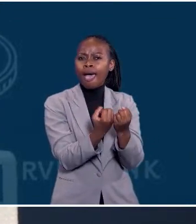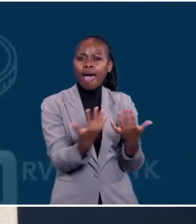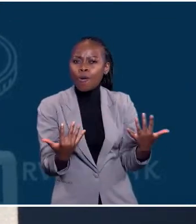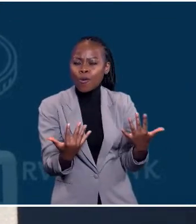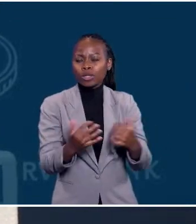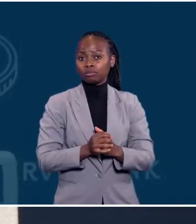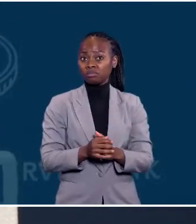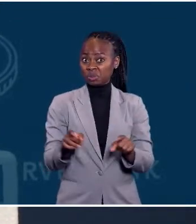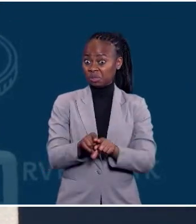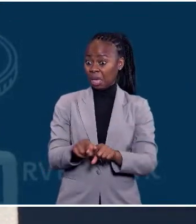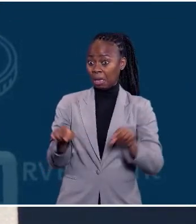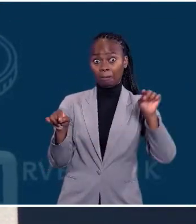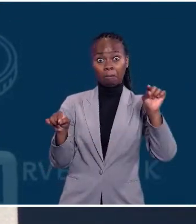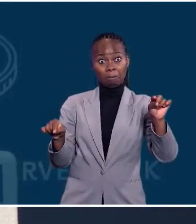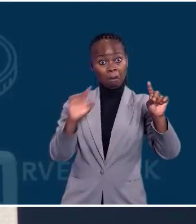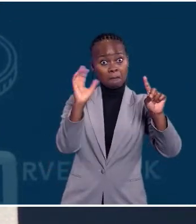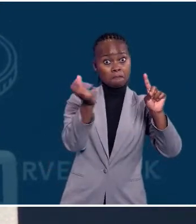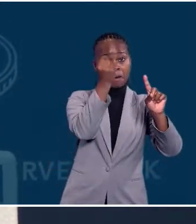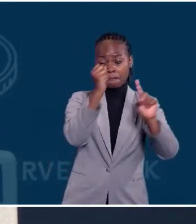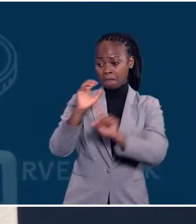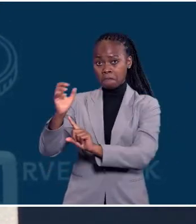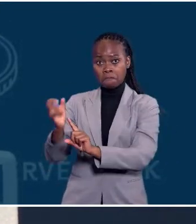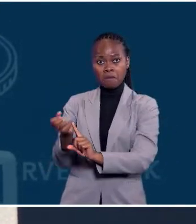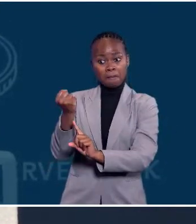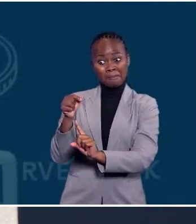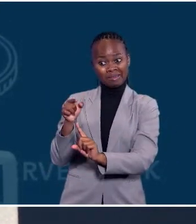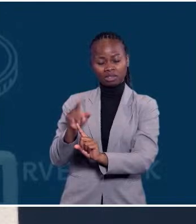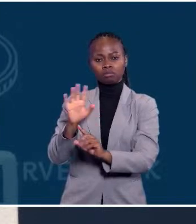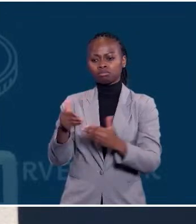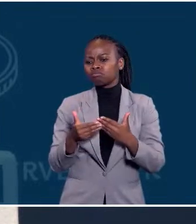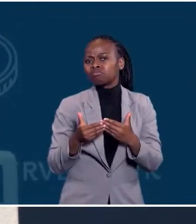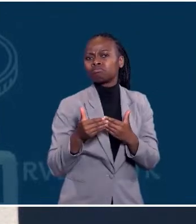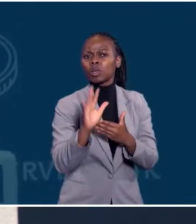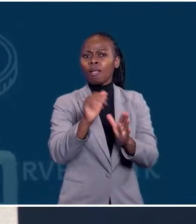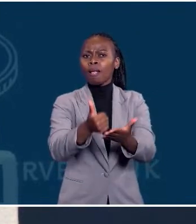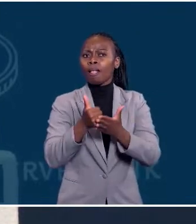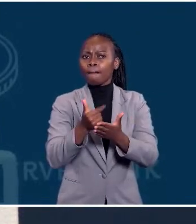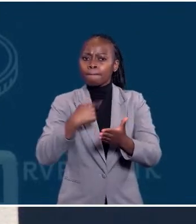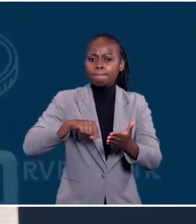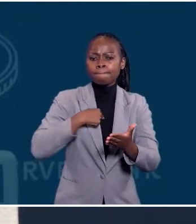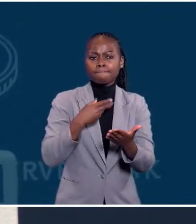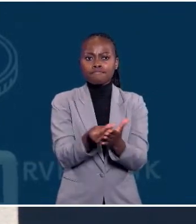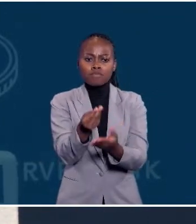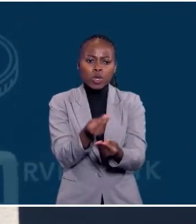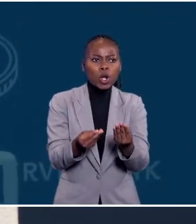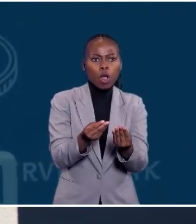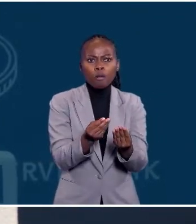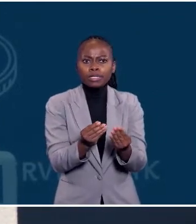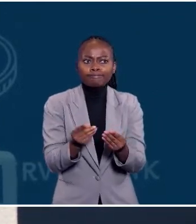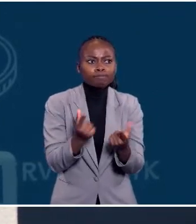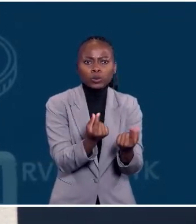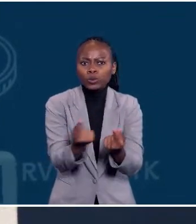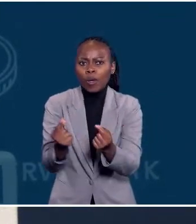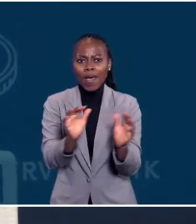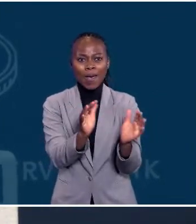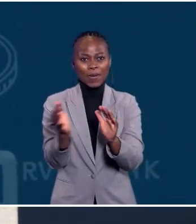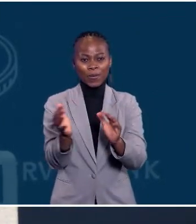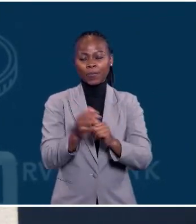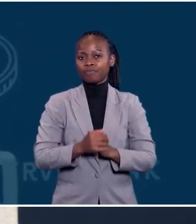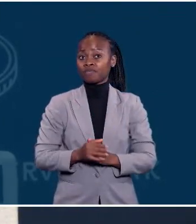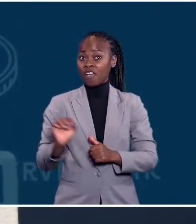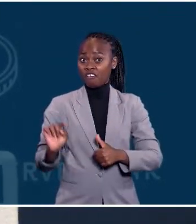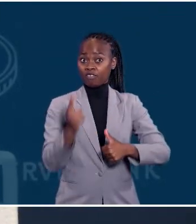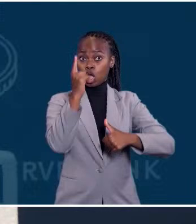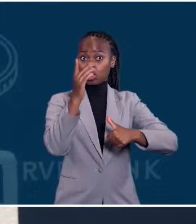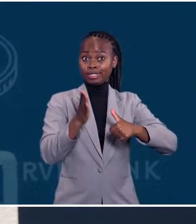and guide policy decisions. So we will begin with the opening remarks from the Governor, which will be